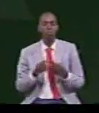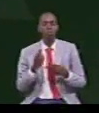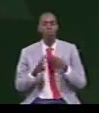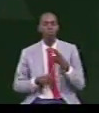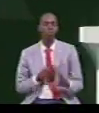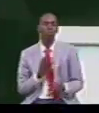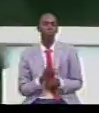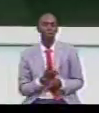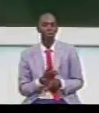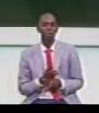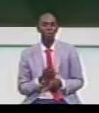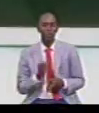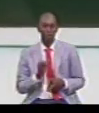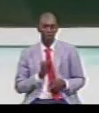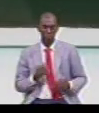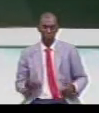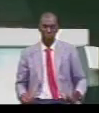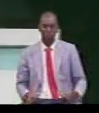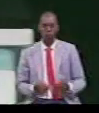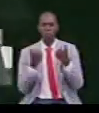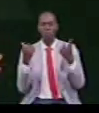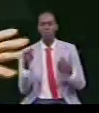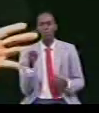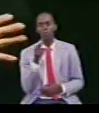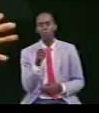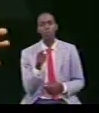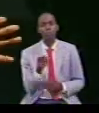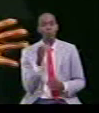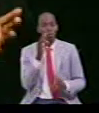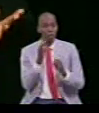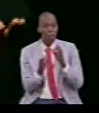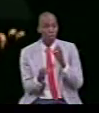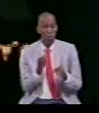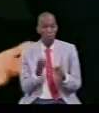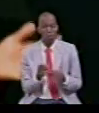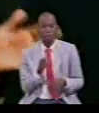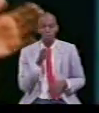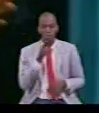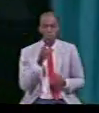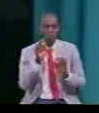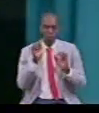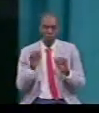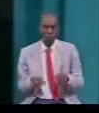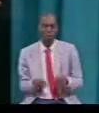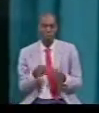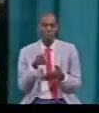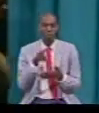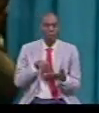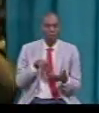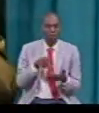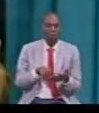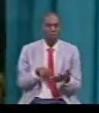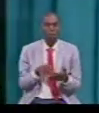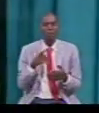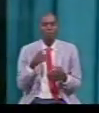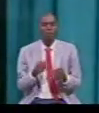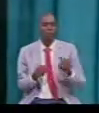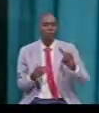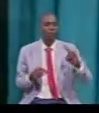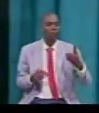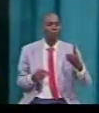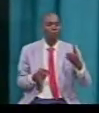world. I challenge you, if you could reach the first two